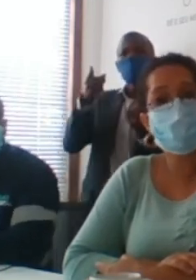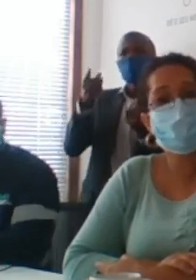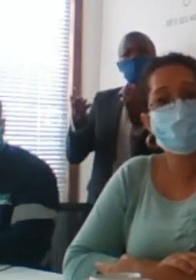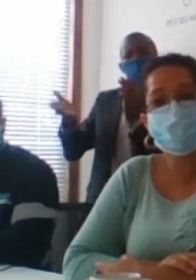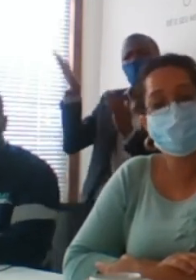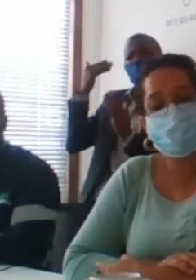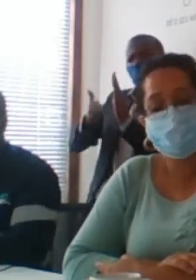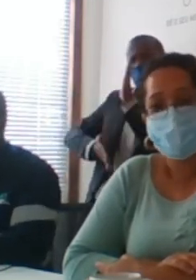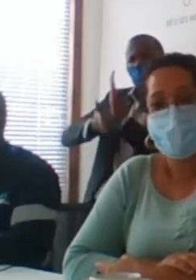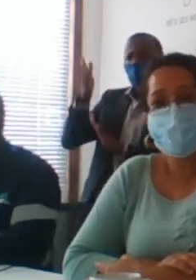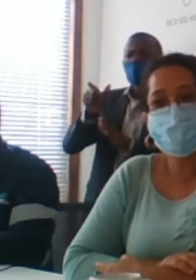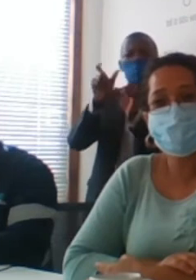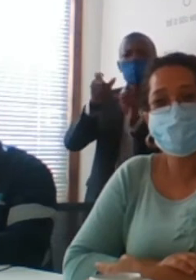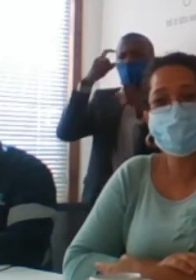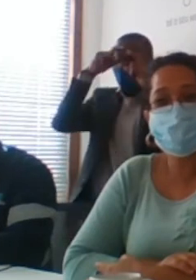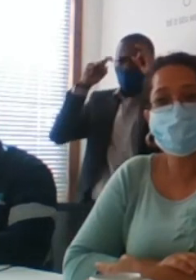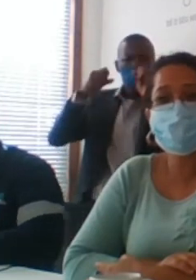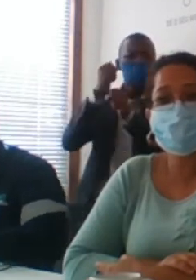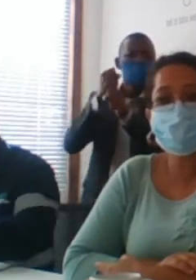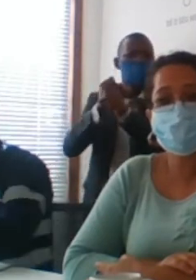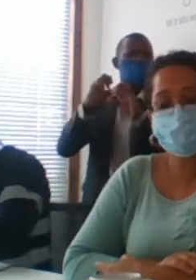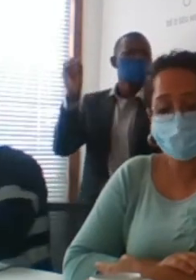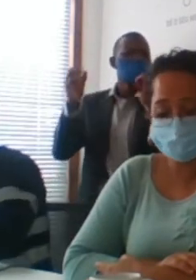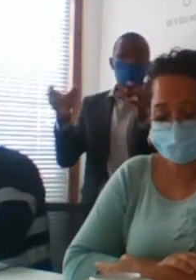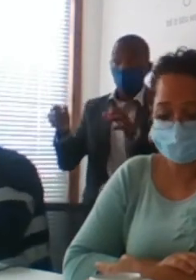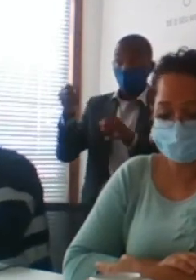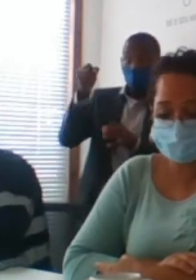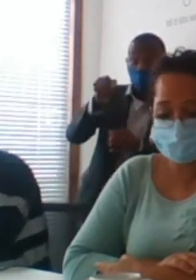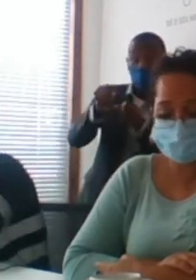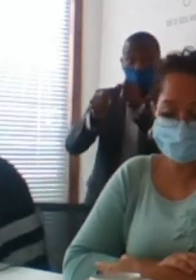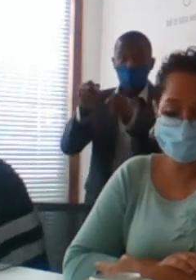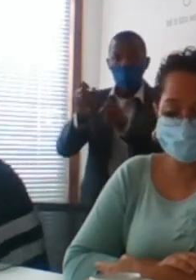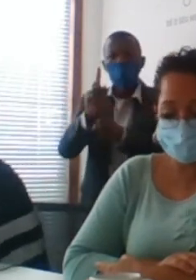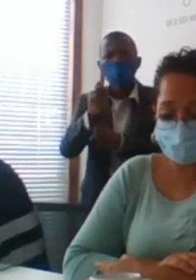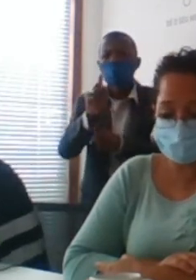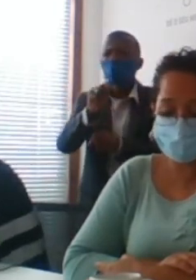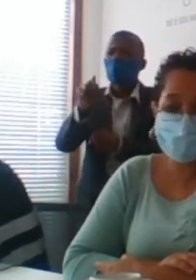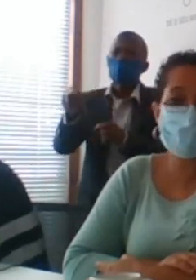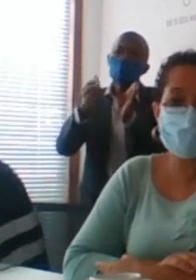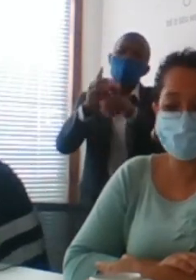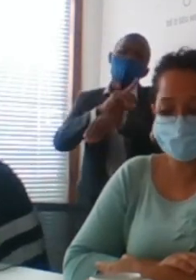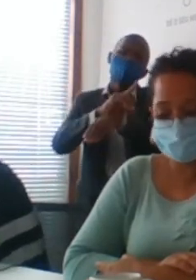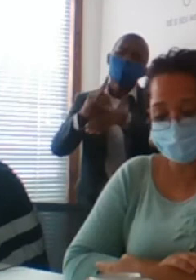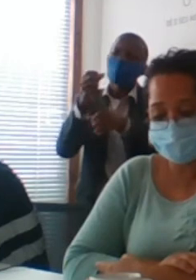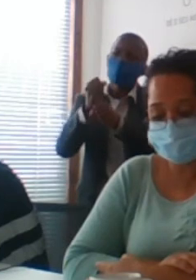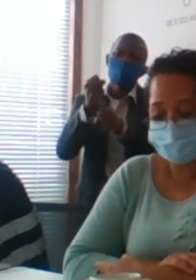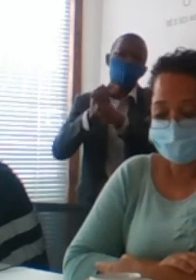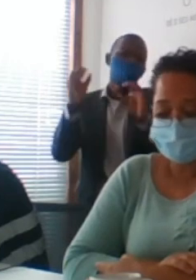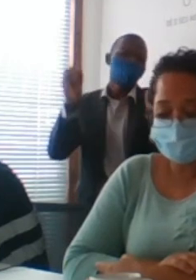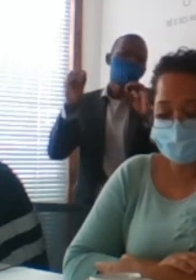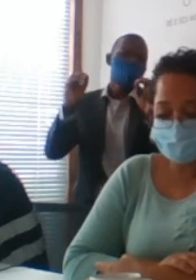job opportunities to people with disabilities, our special skilled super